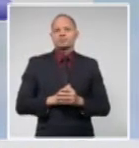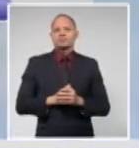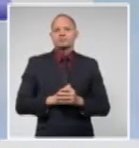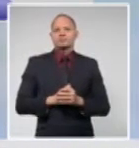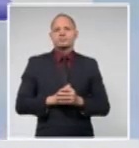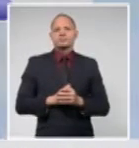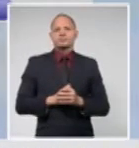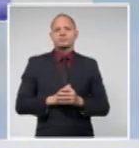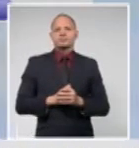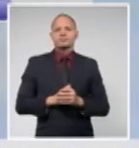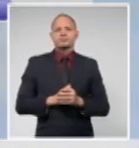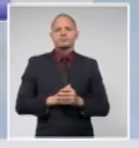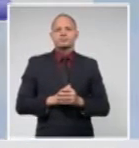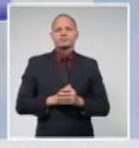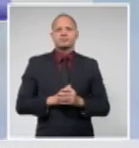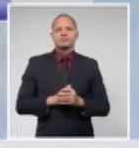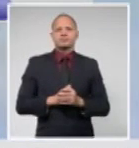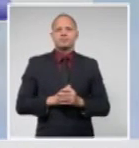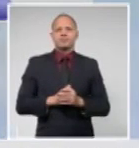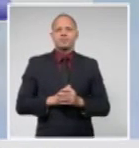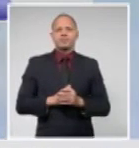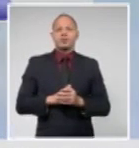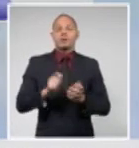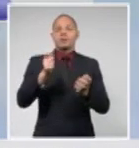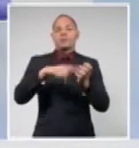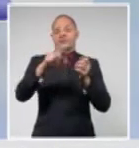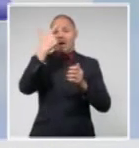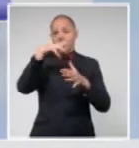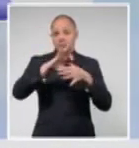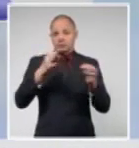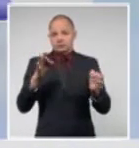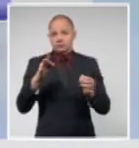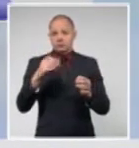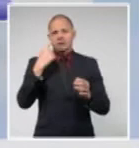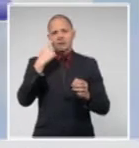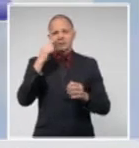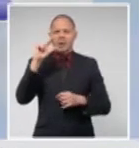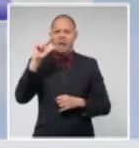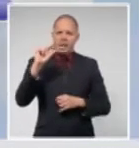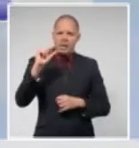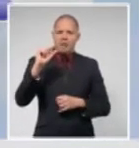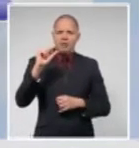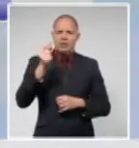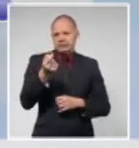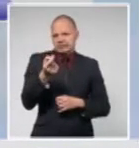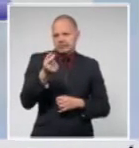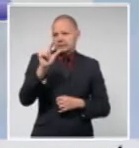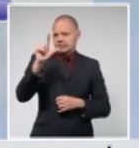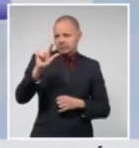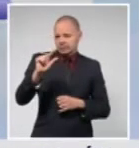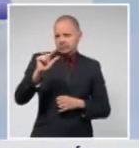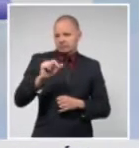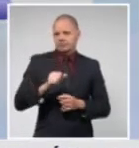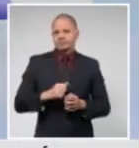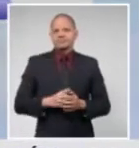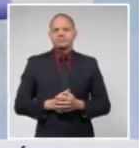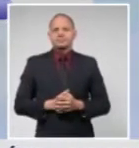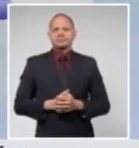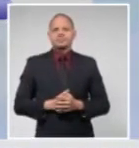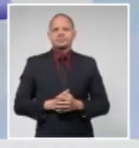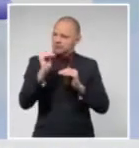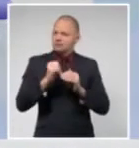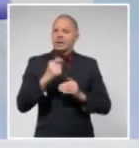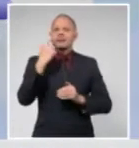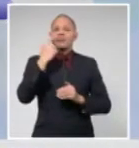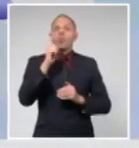3.47. Pinar del Rio has a rate of 1.37, Mayabeque follows with